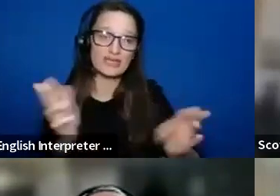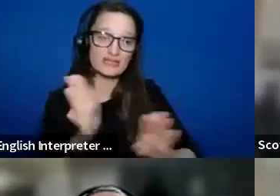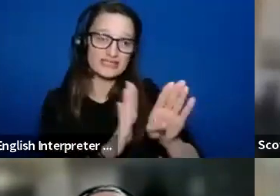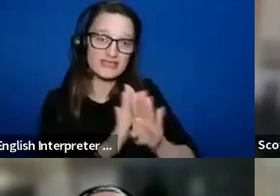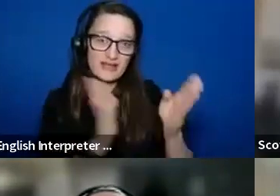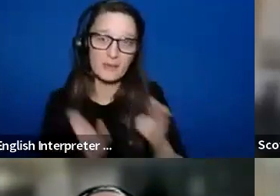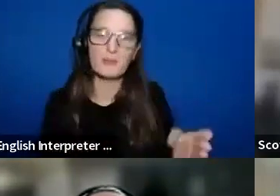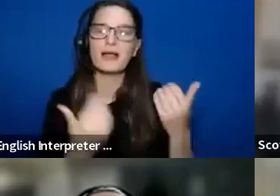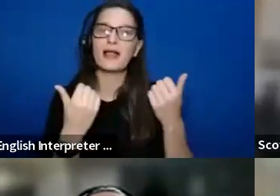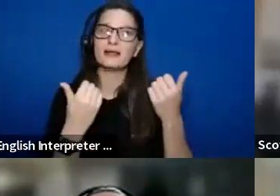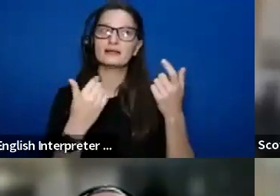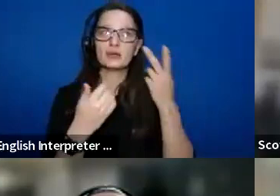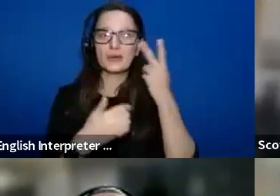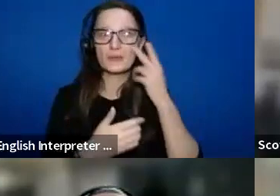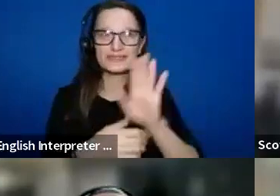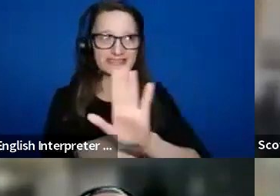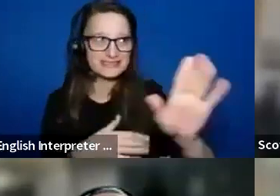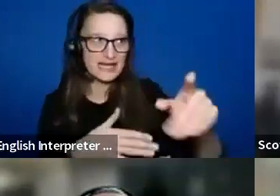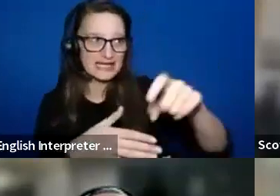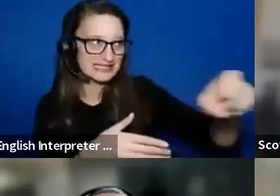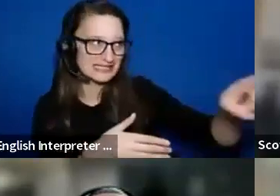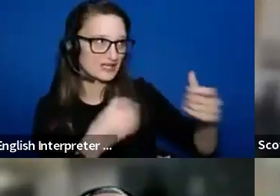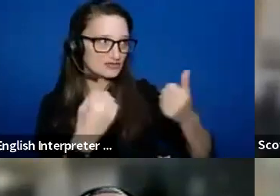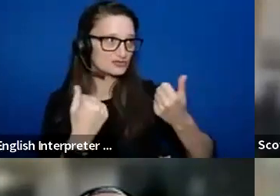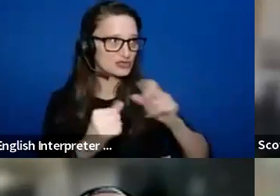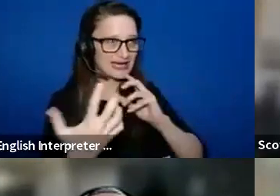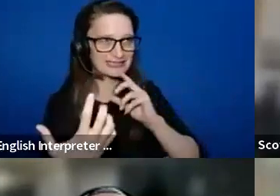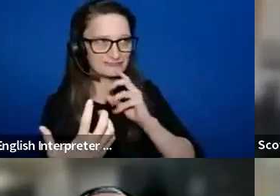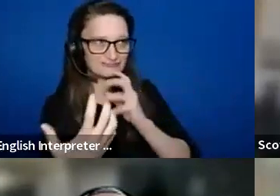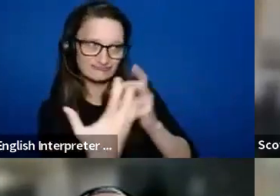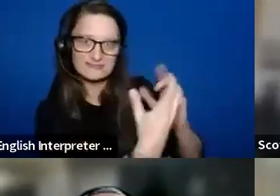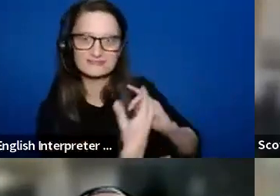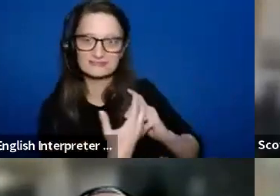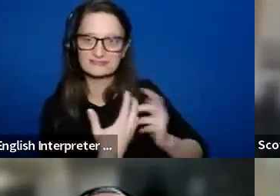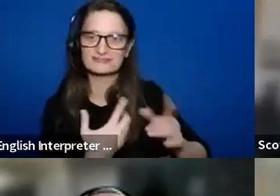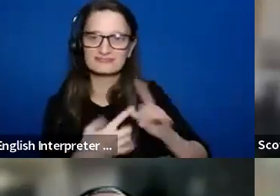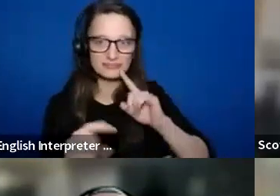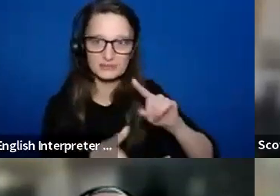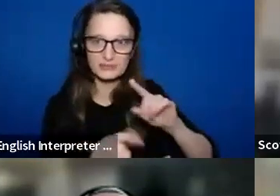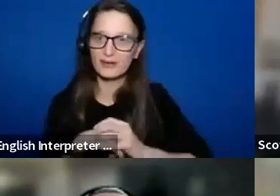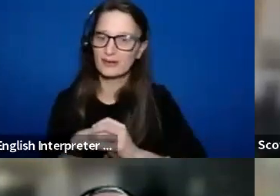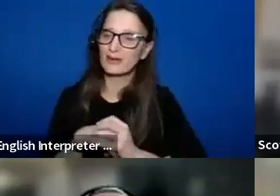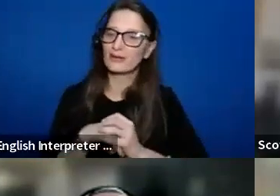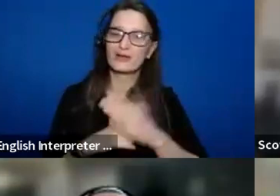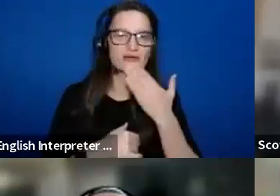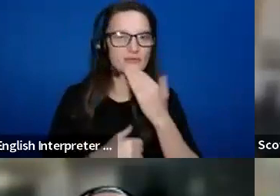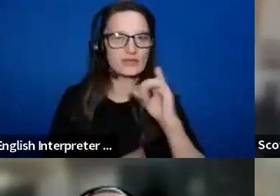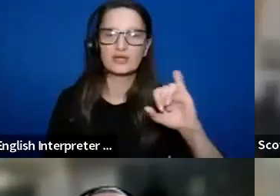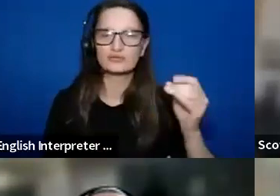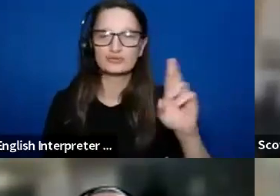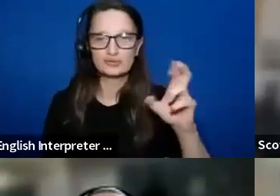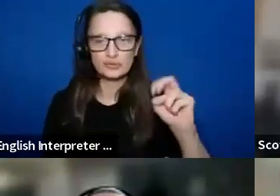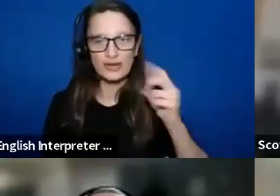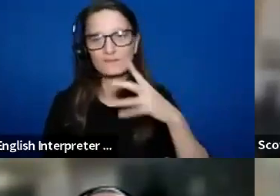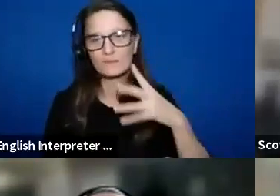needs that are some of the other things that are coming up in individuals' lives. And so thank you very much, Jordan, for updating us